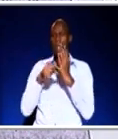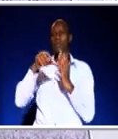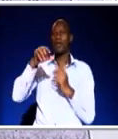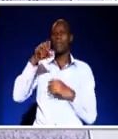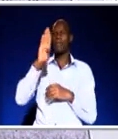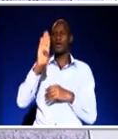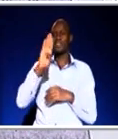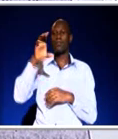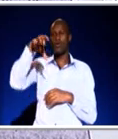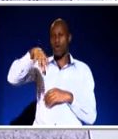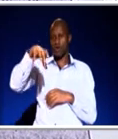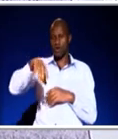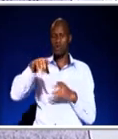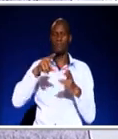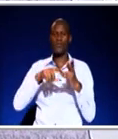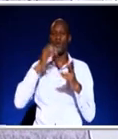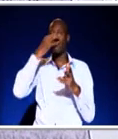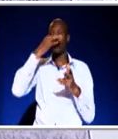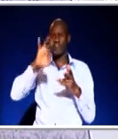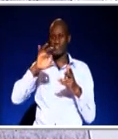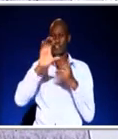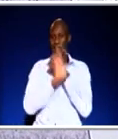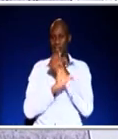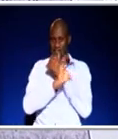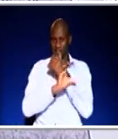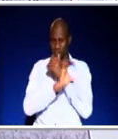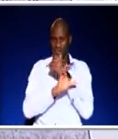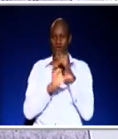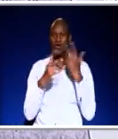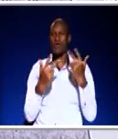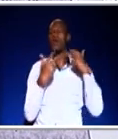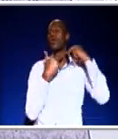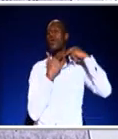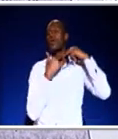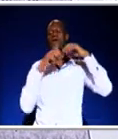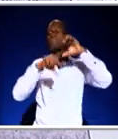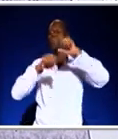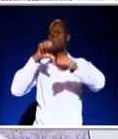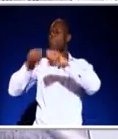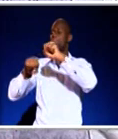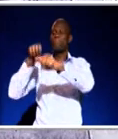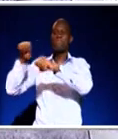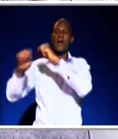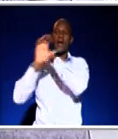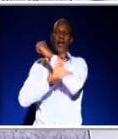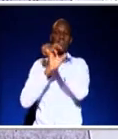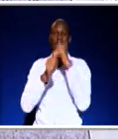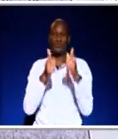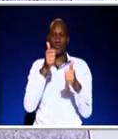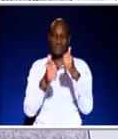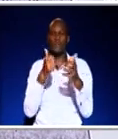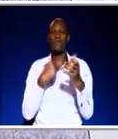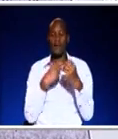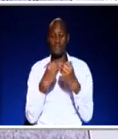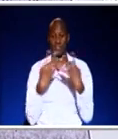country. Let's look at the countries that, or the colonies that they acquired in Africa. We have